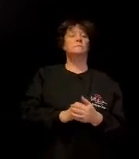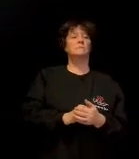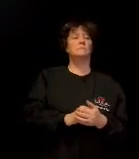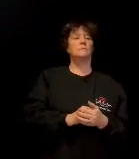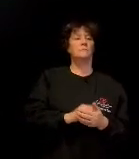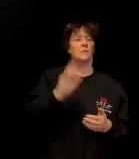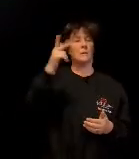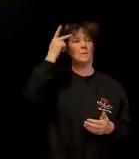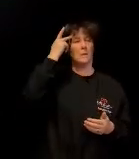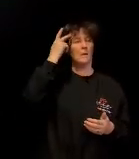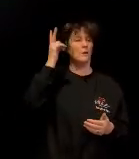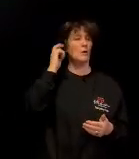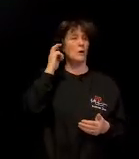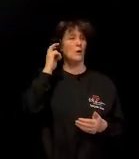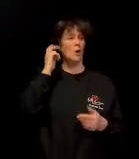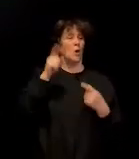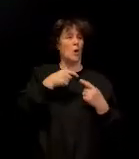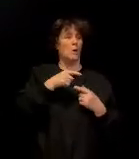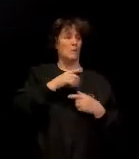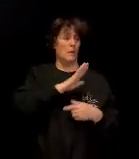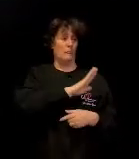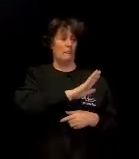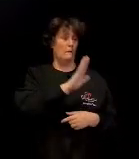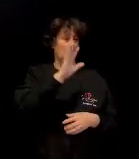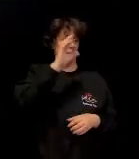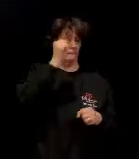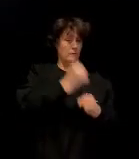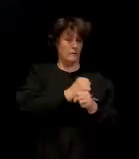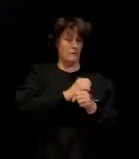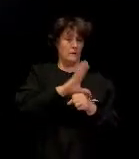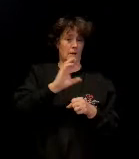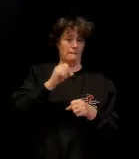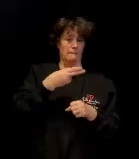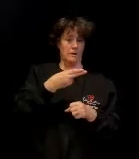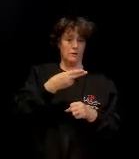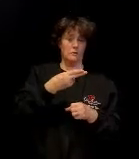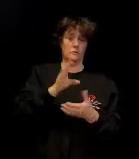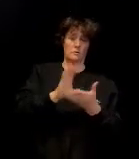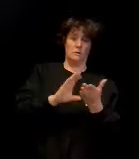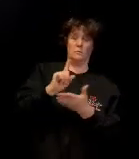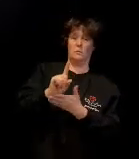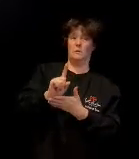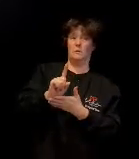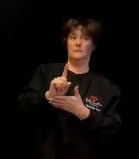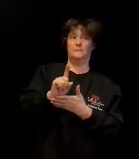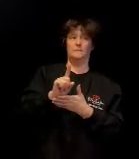Right. Paul heard of their faith. Let's turn to Ephesians chapter 1.